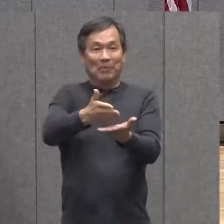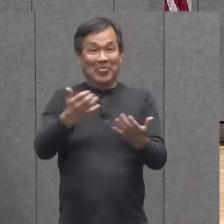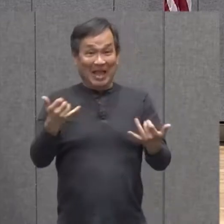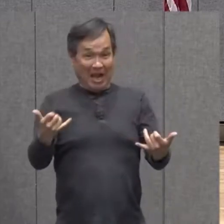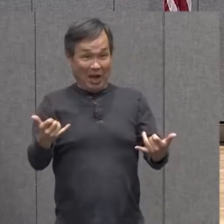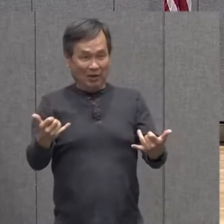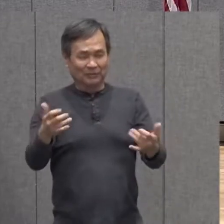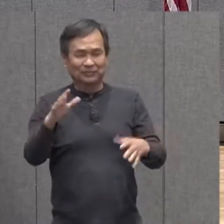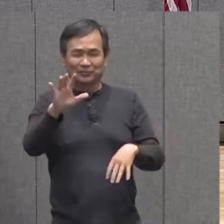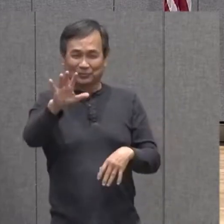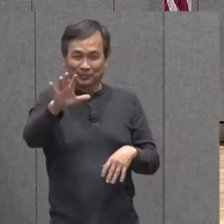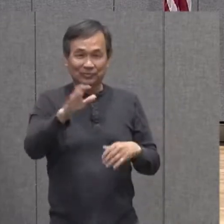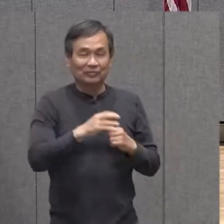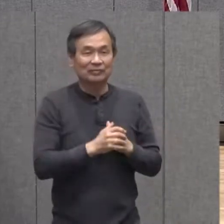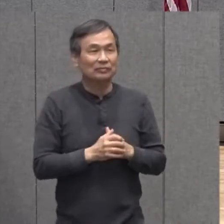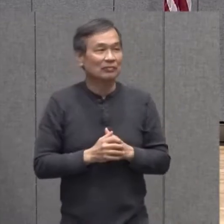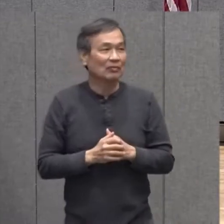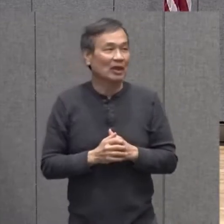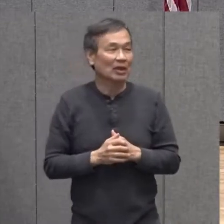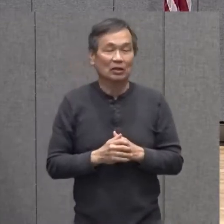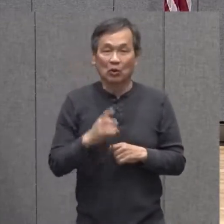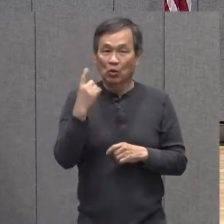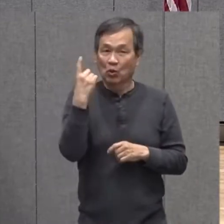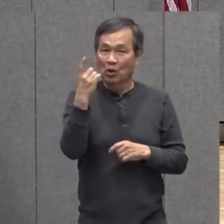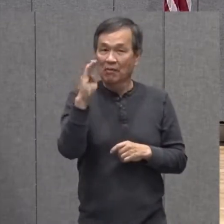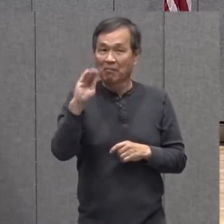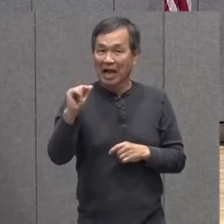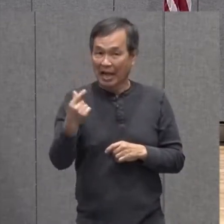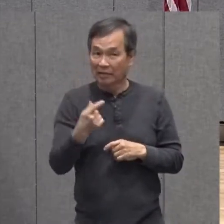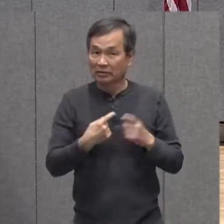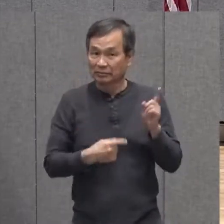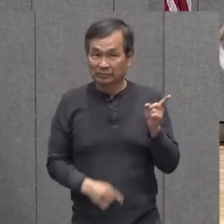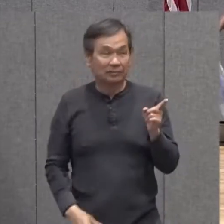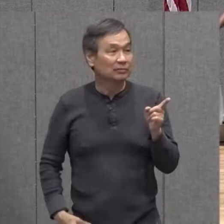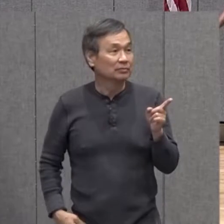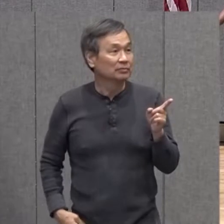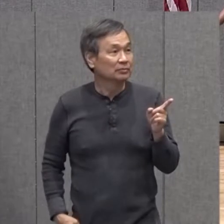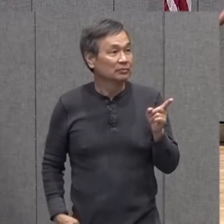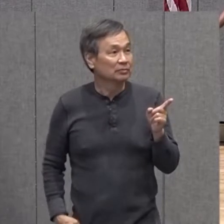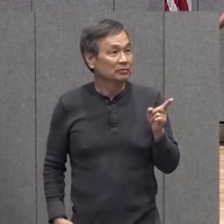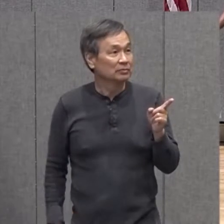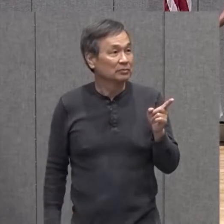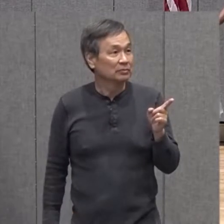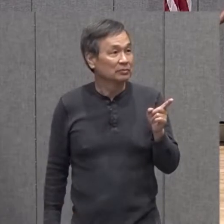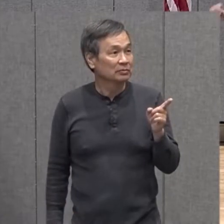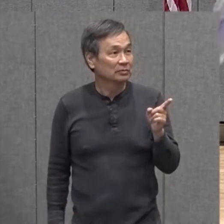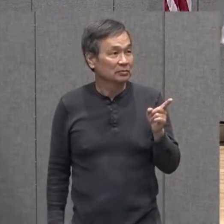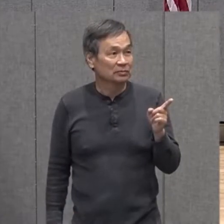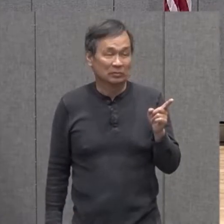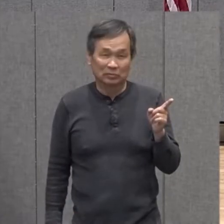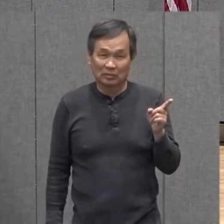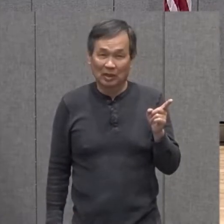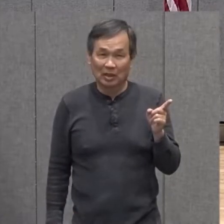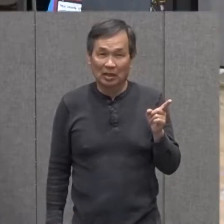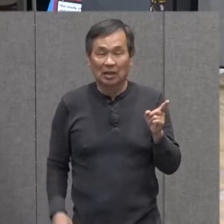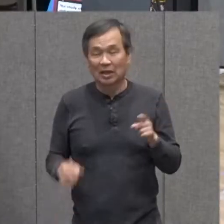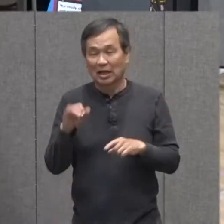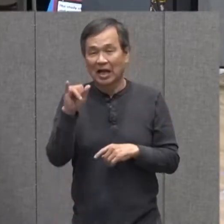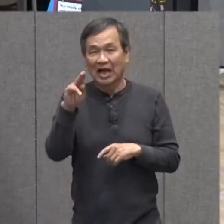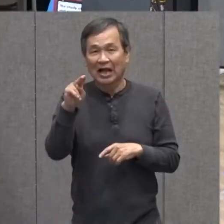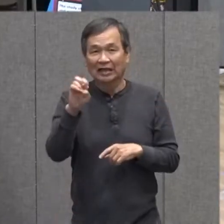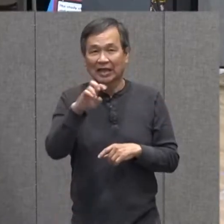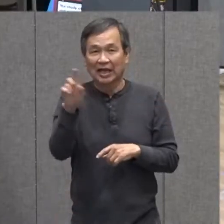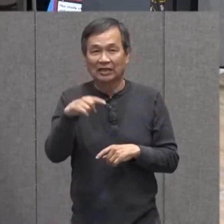just to review a little bit. Para One repasar. bag. Sorry about that. With the one bag, okay, at Inez we do